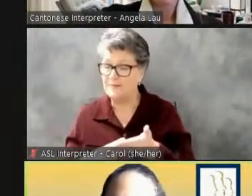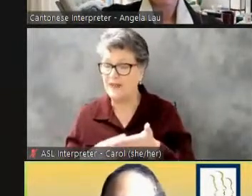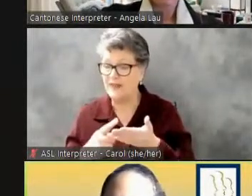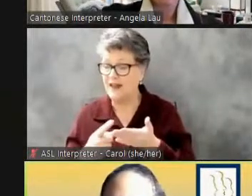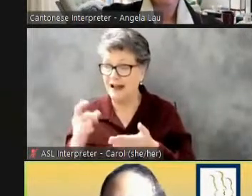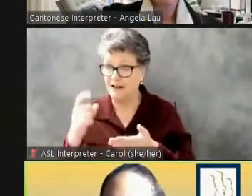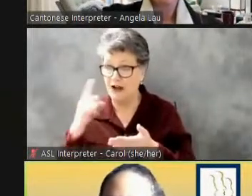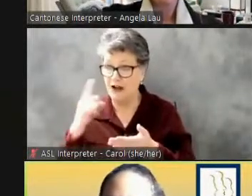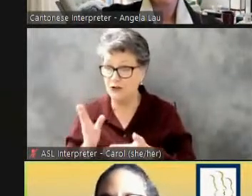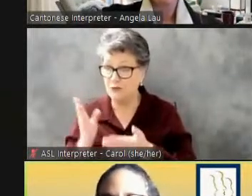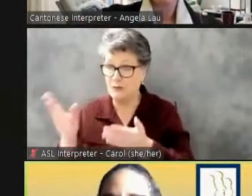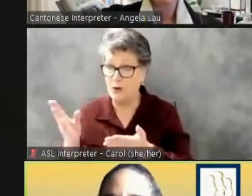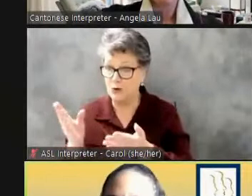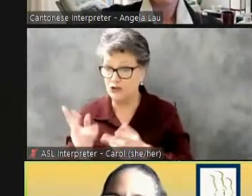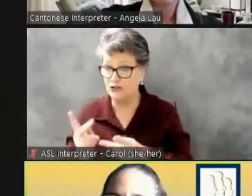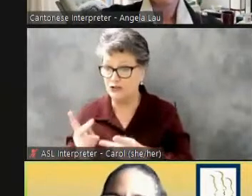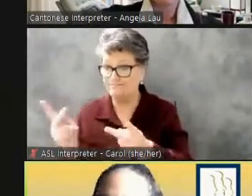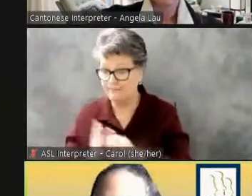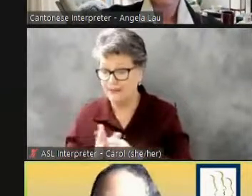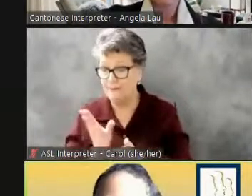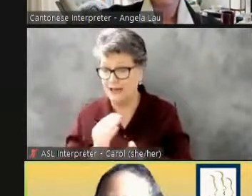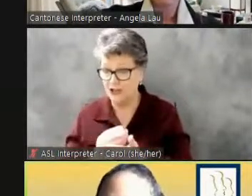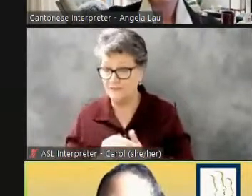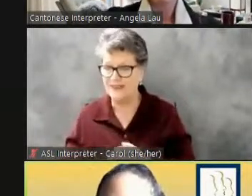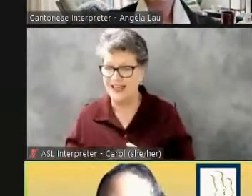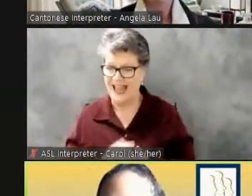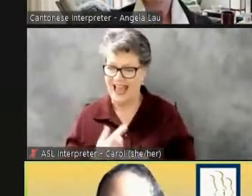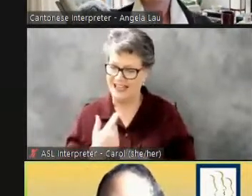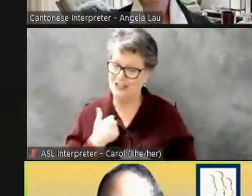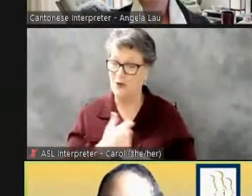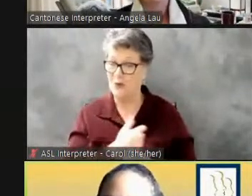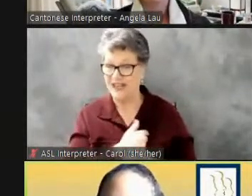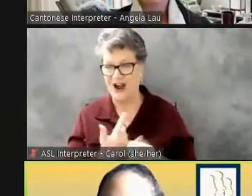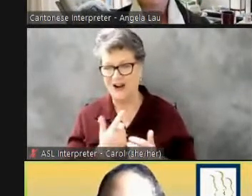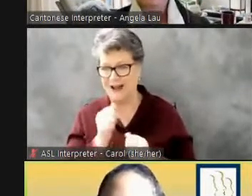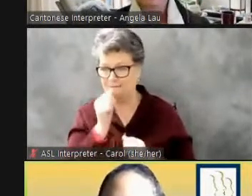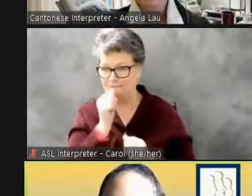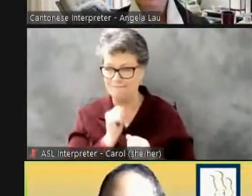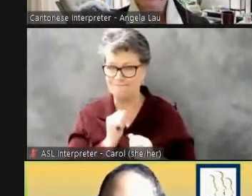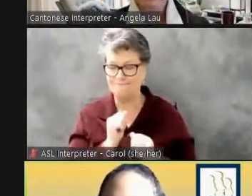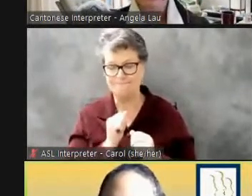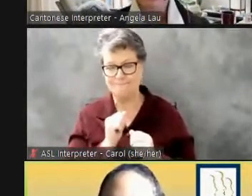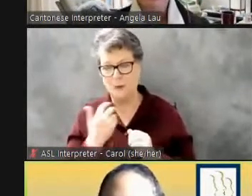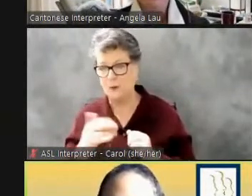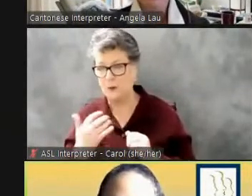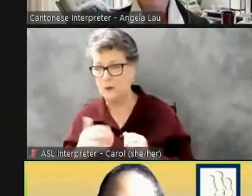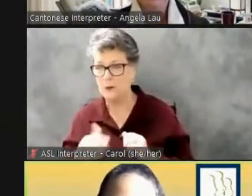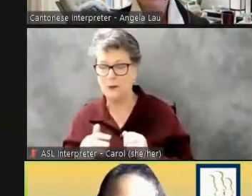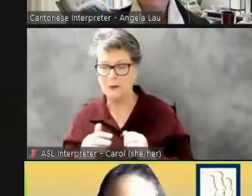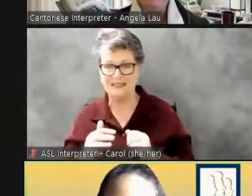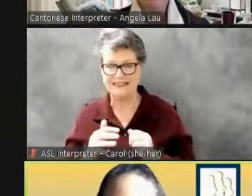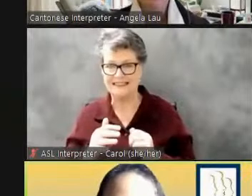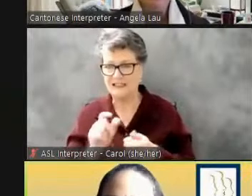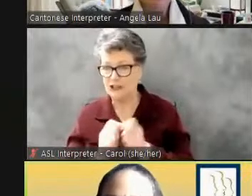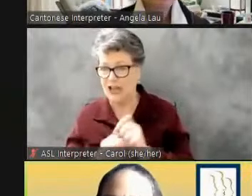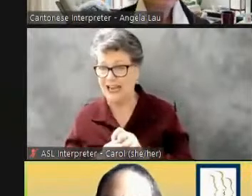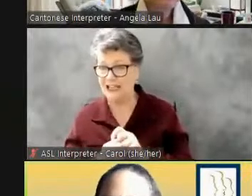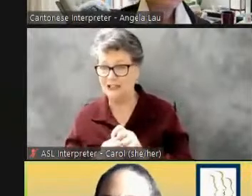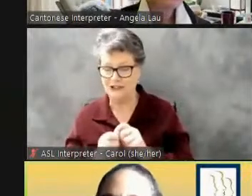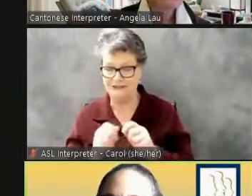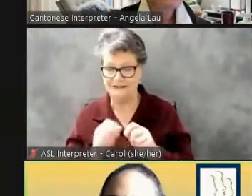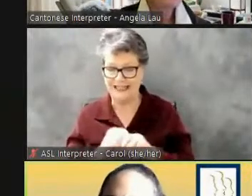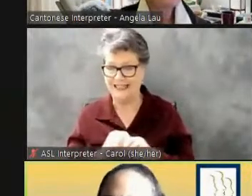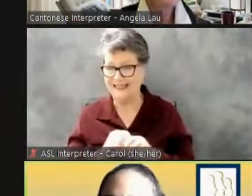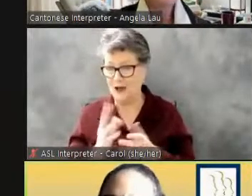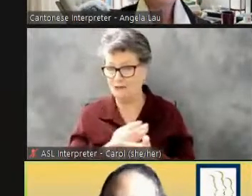budget, we are also weathering our own bit of storm in terms of a real change in revenue pictures.